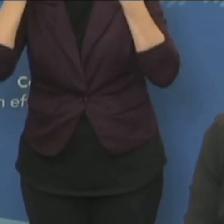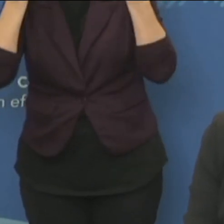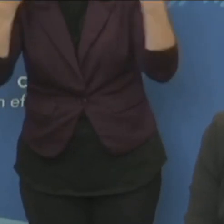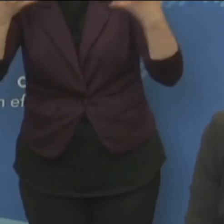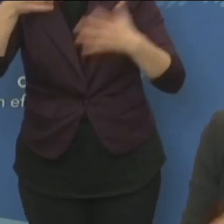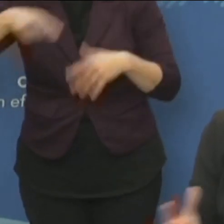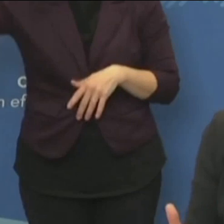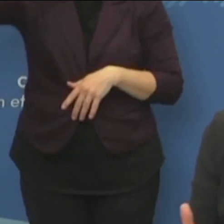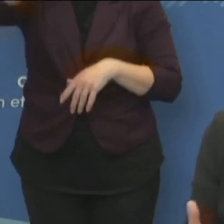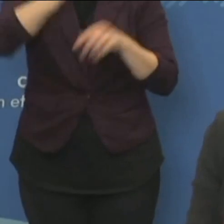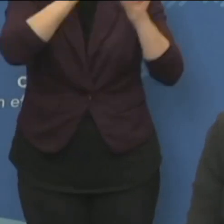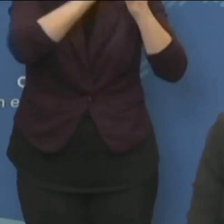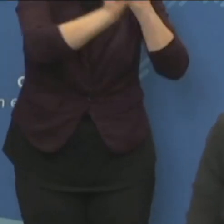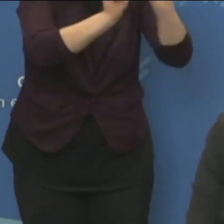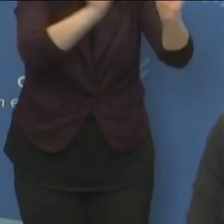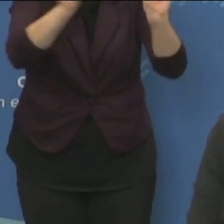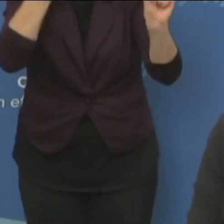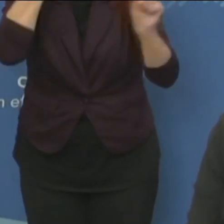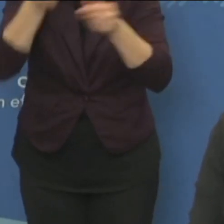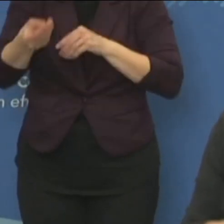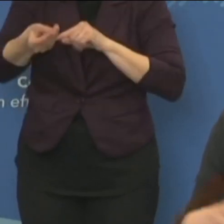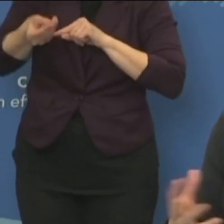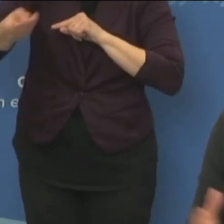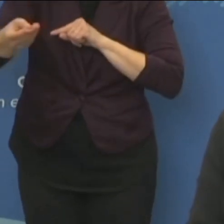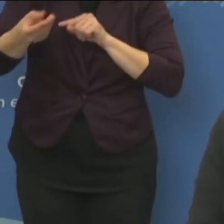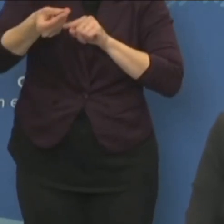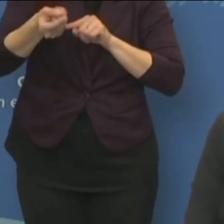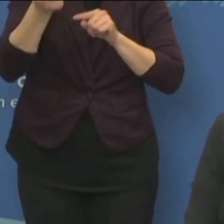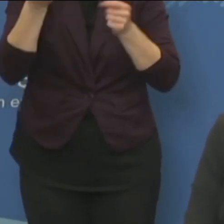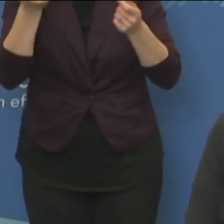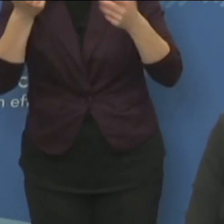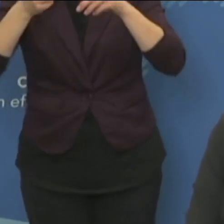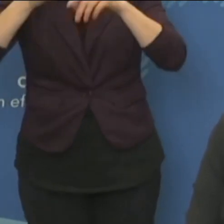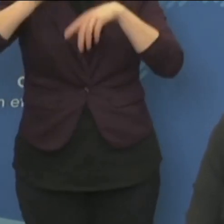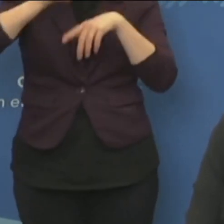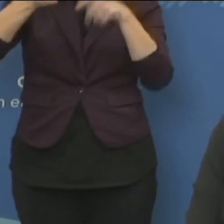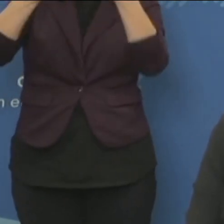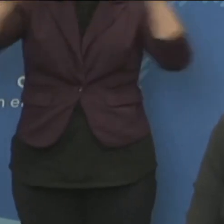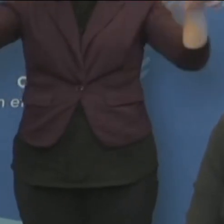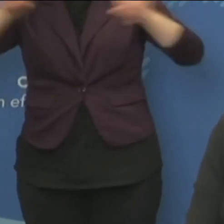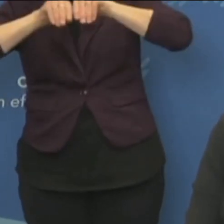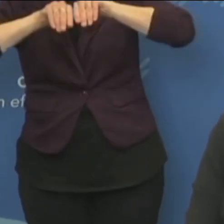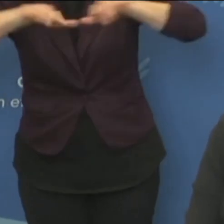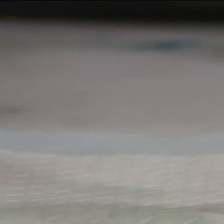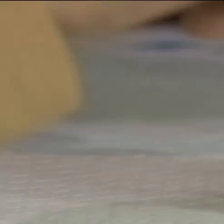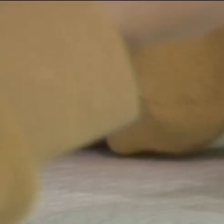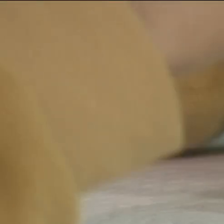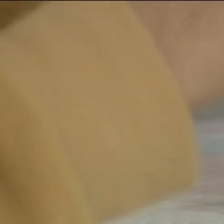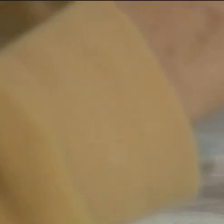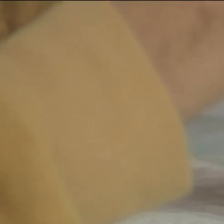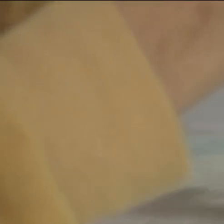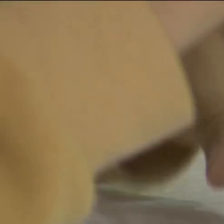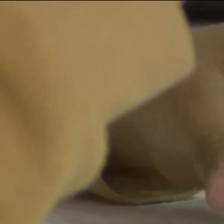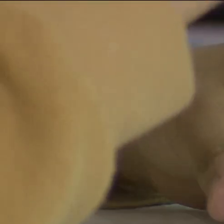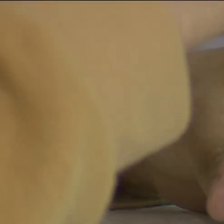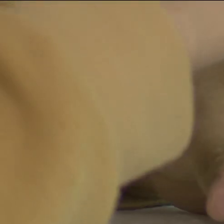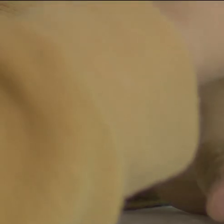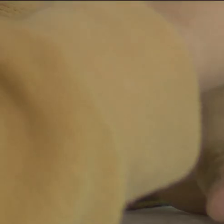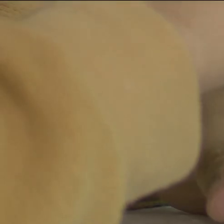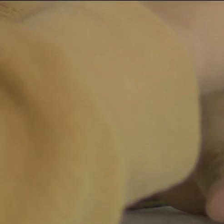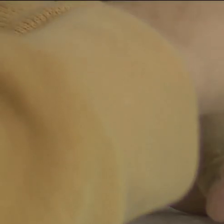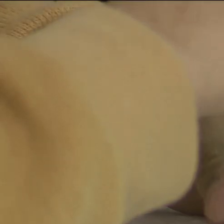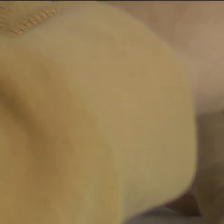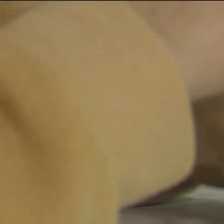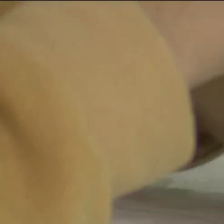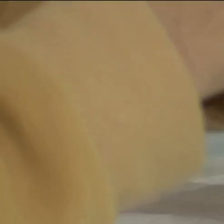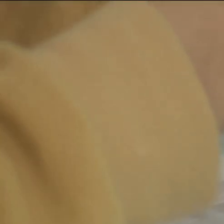any events of super transmission like we have seen in other cities, for example. Dr. Drouin credits this to